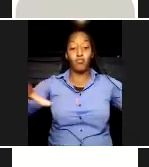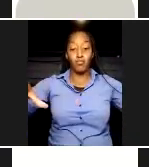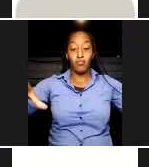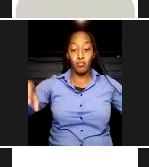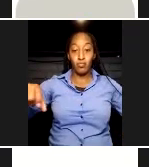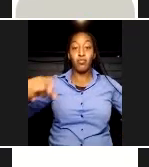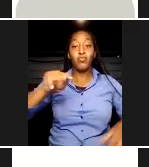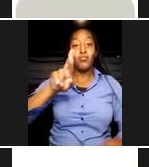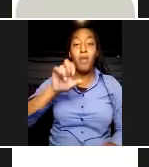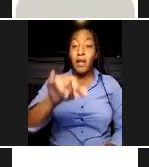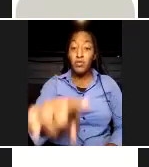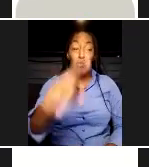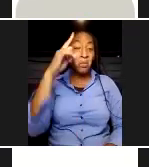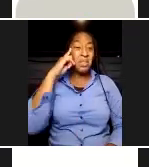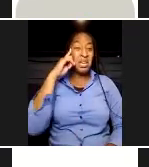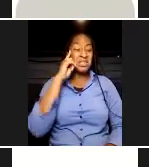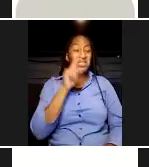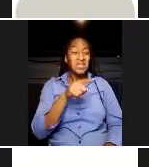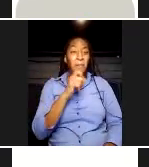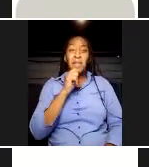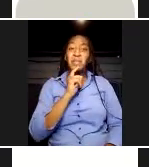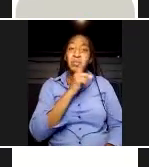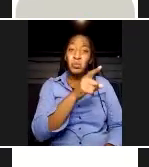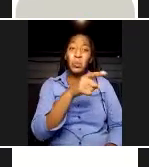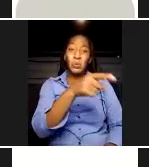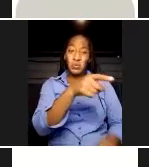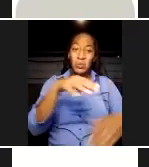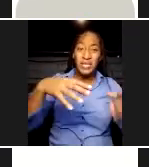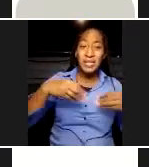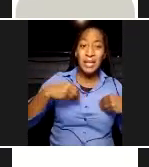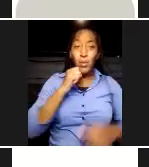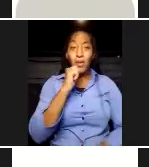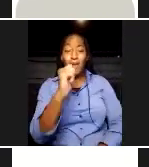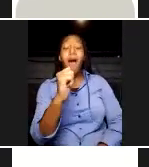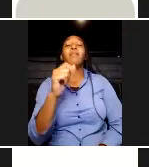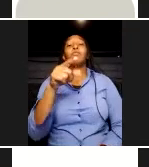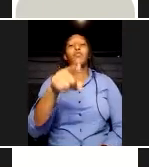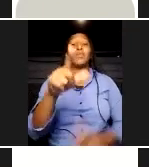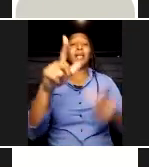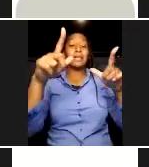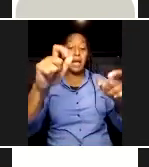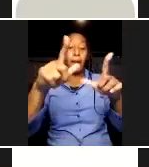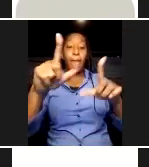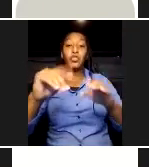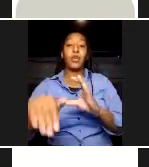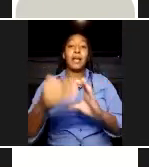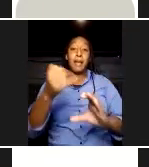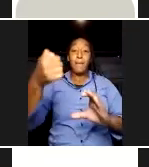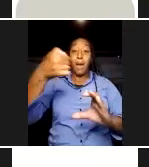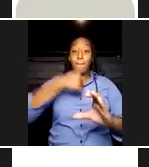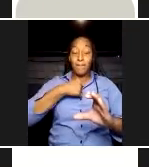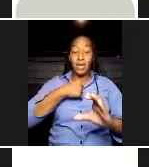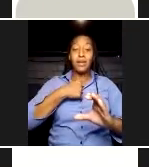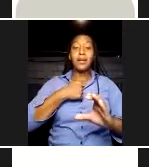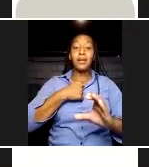me an email, show me a picture or something to that effect, and I can tell you, yeah, you can use it. Because if you violate this materials